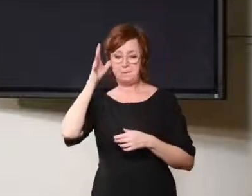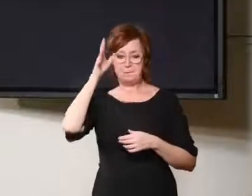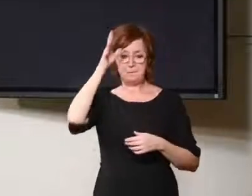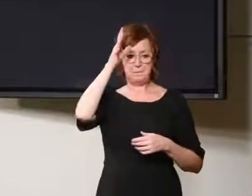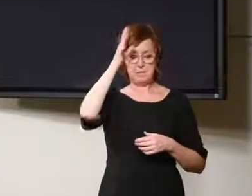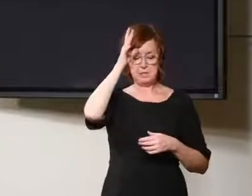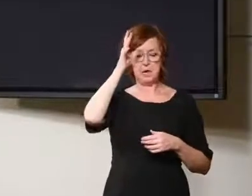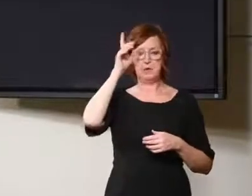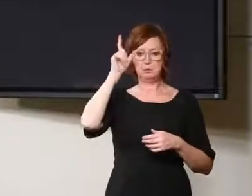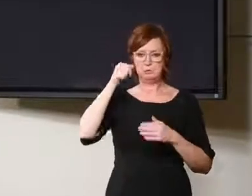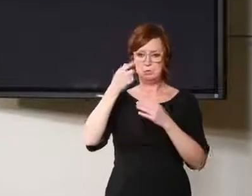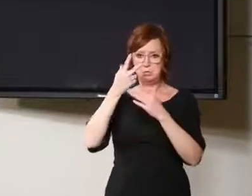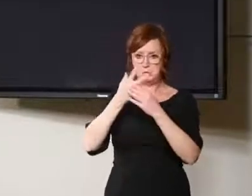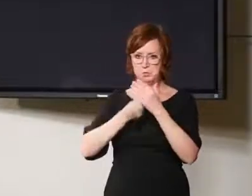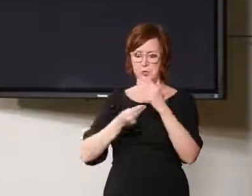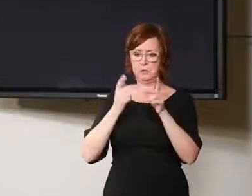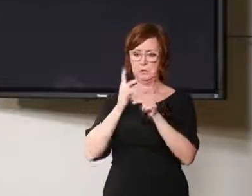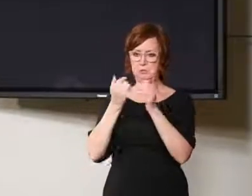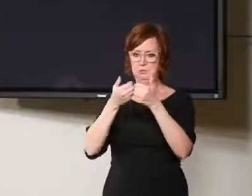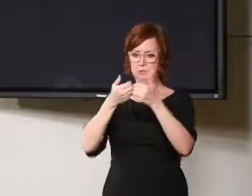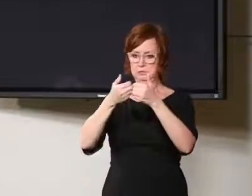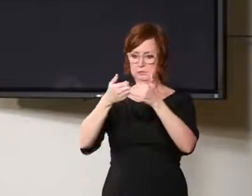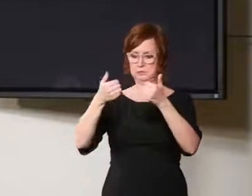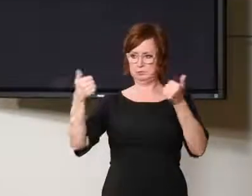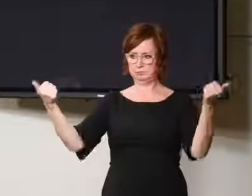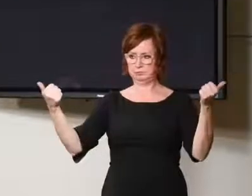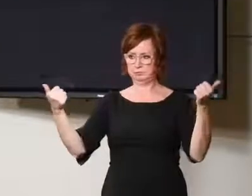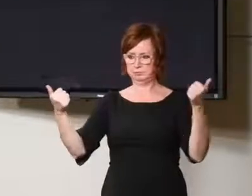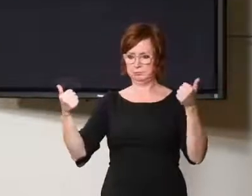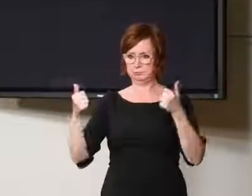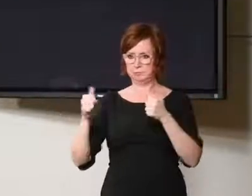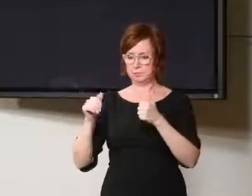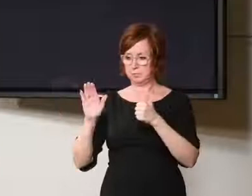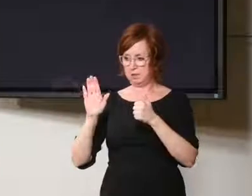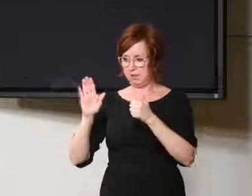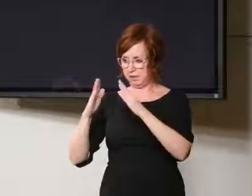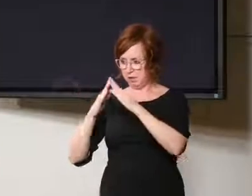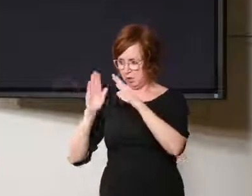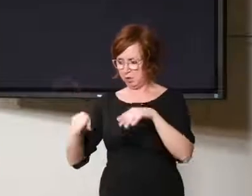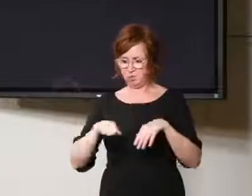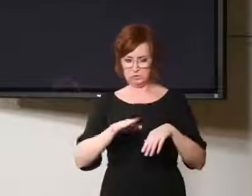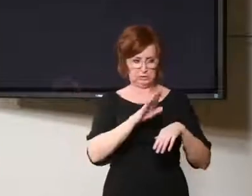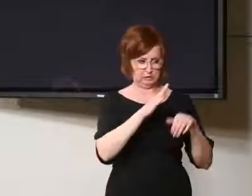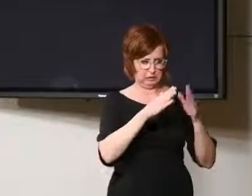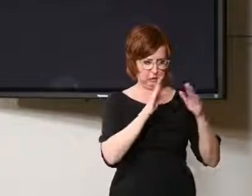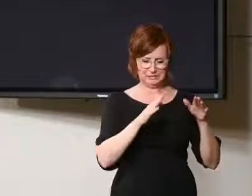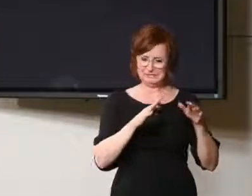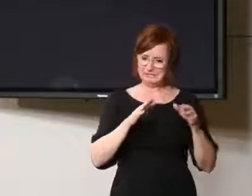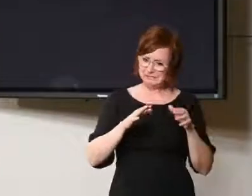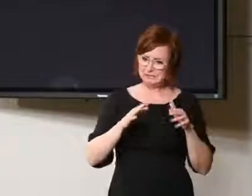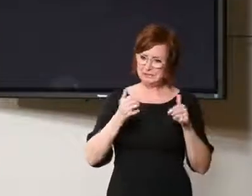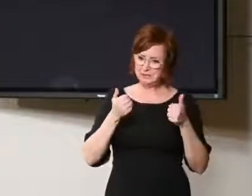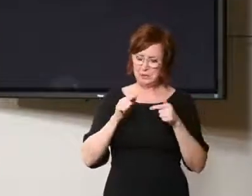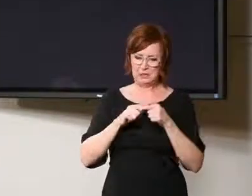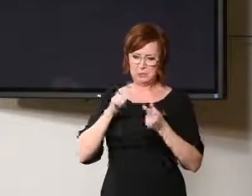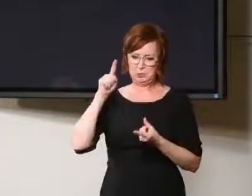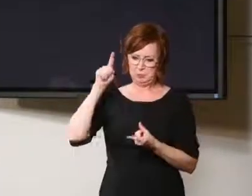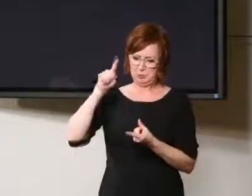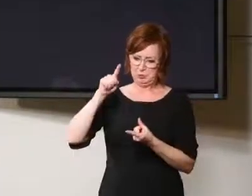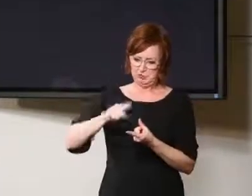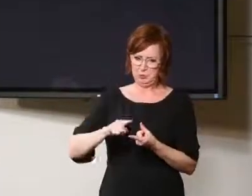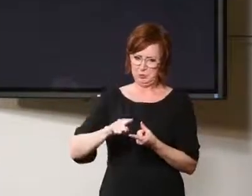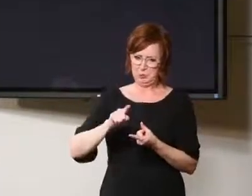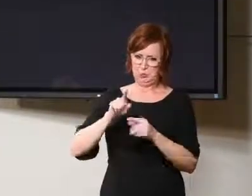physical distancing. Each household should minimize mixing with other households, but as 2 households where custody is